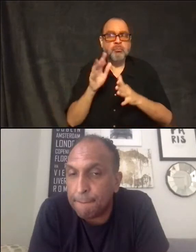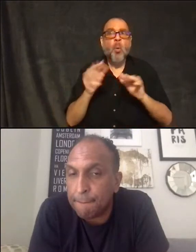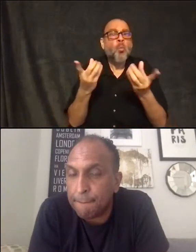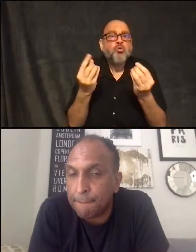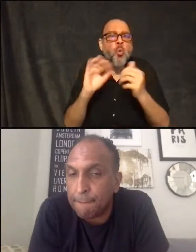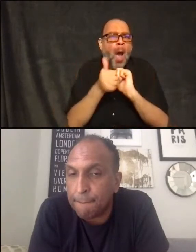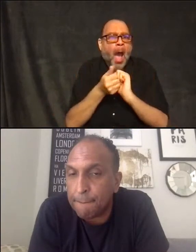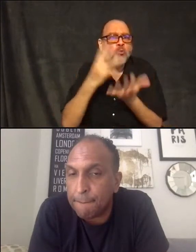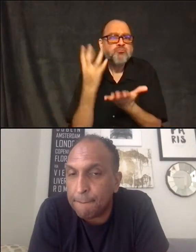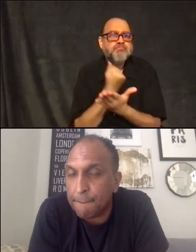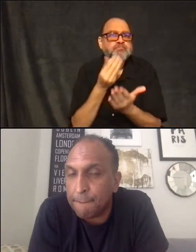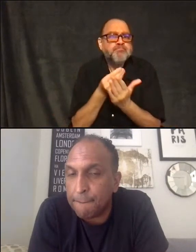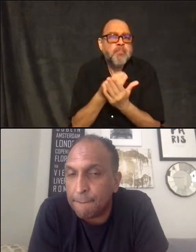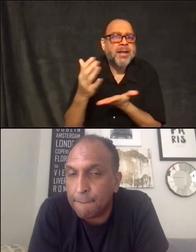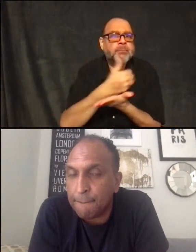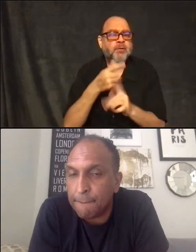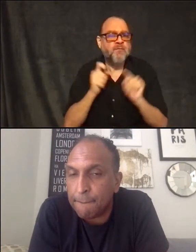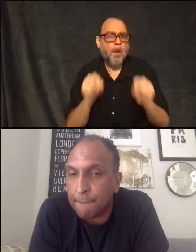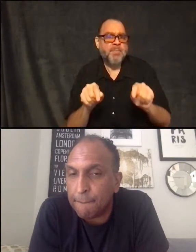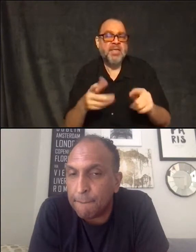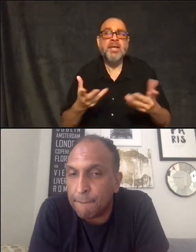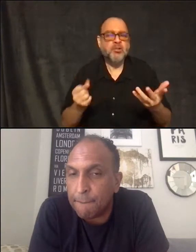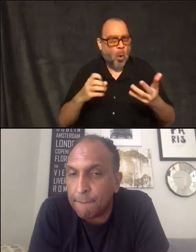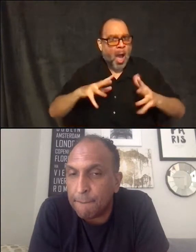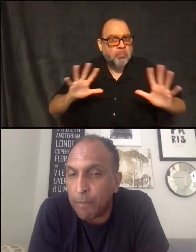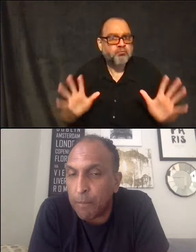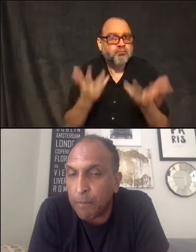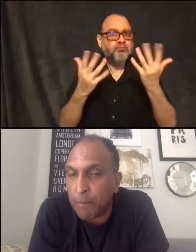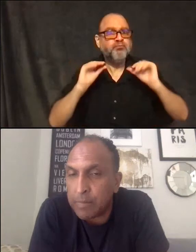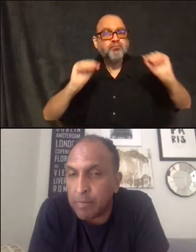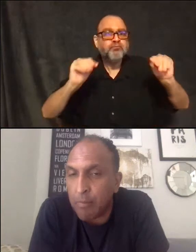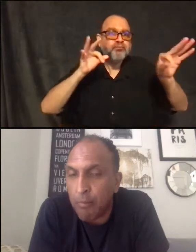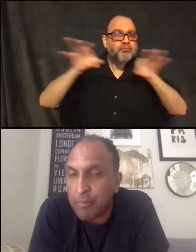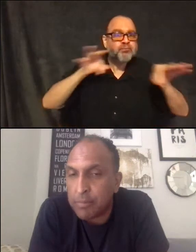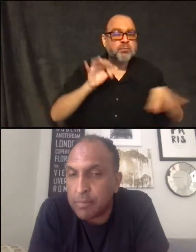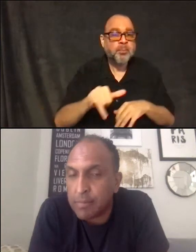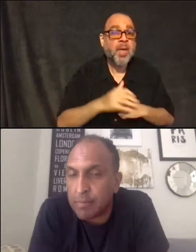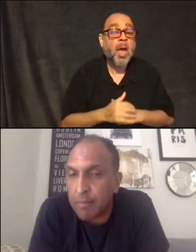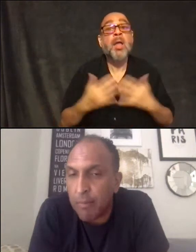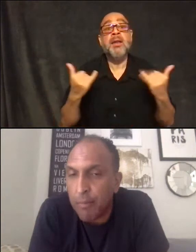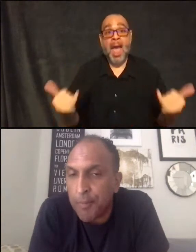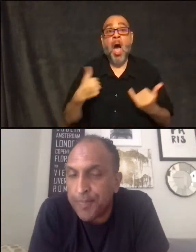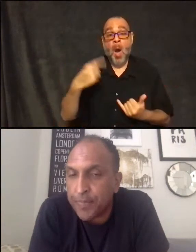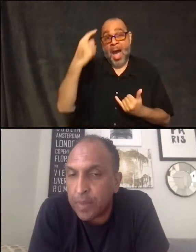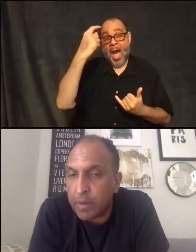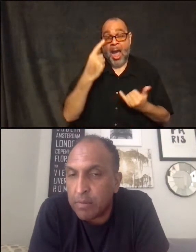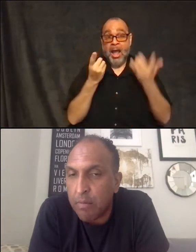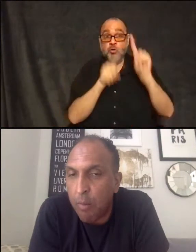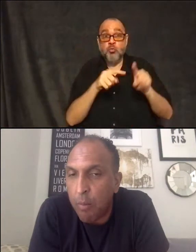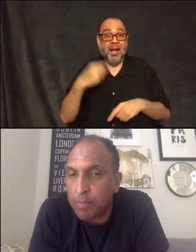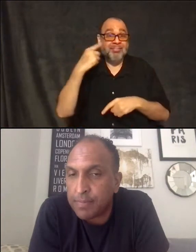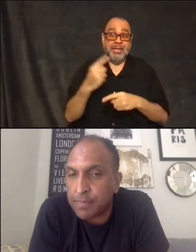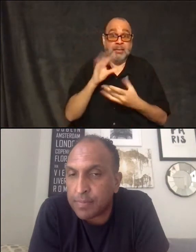out. So generally on a Thursday or Friday, I tend to lessen my participation on Twitter Spaces and all the